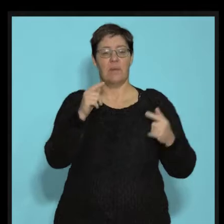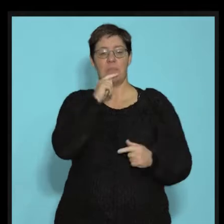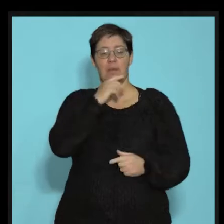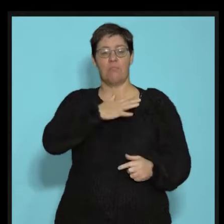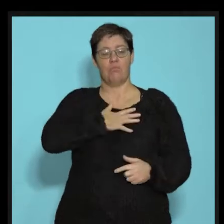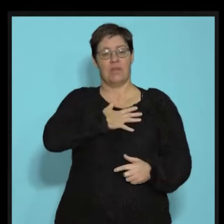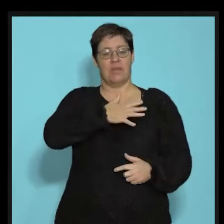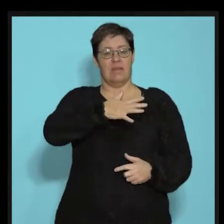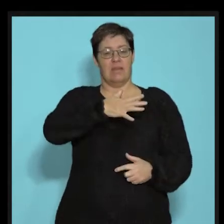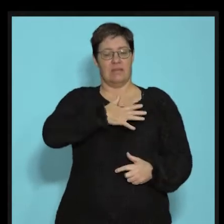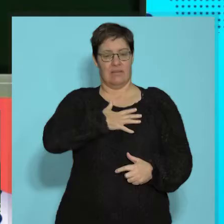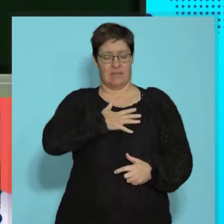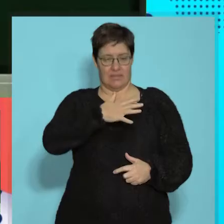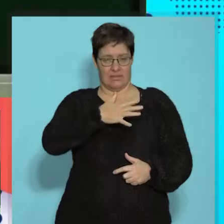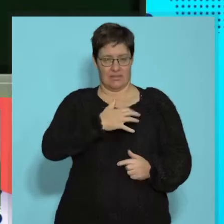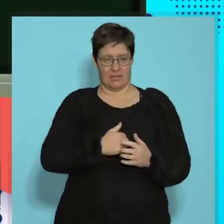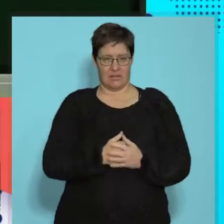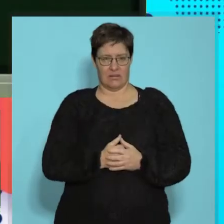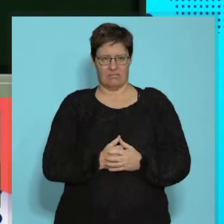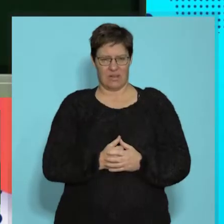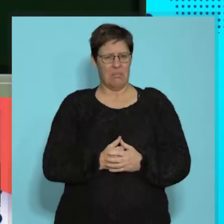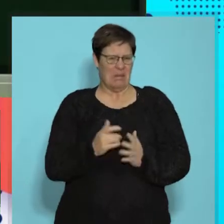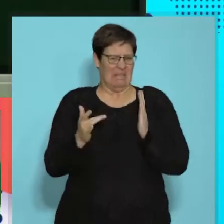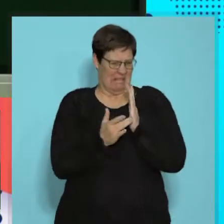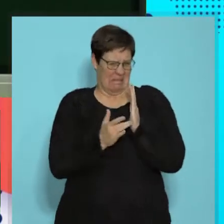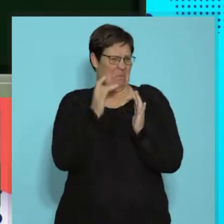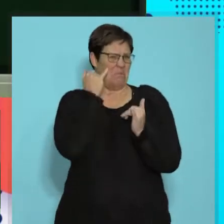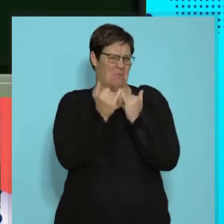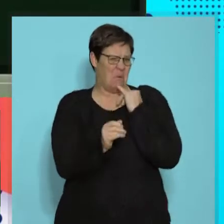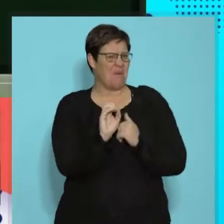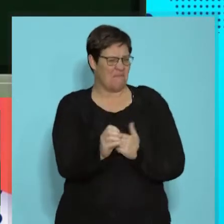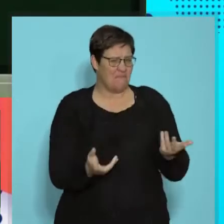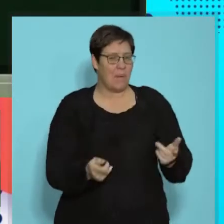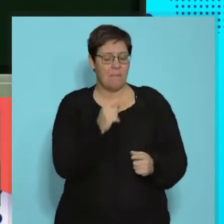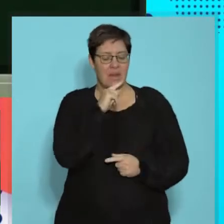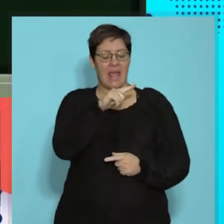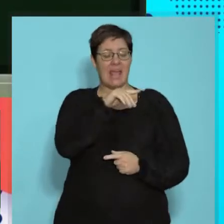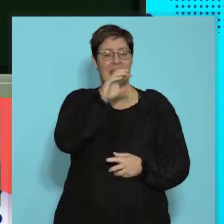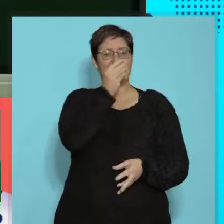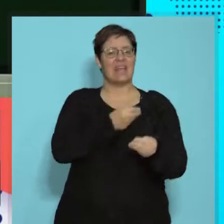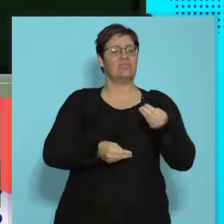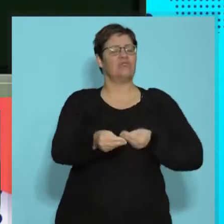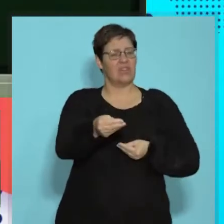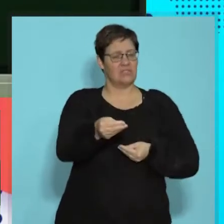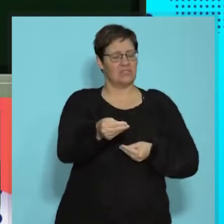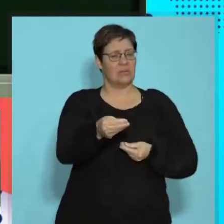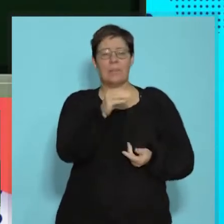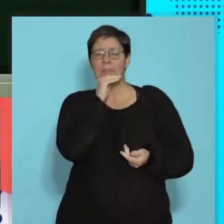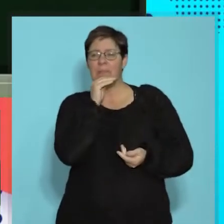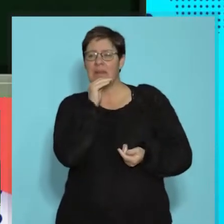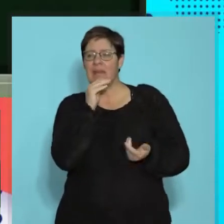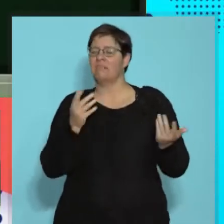use the term breathe. Right? And now I'm going to show you it's not technically correct, but when we use the word gaseous exchange, it